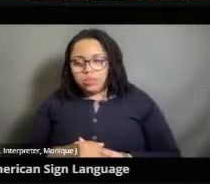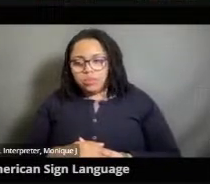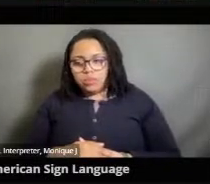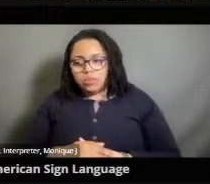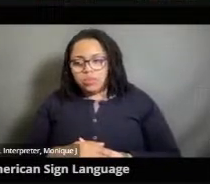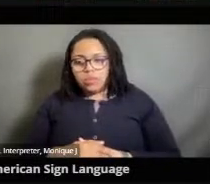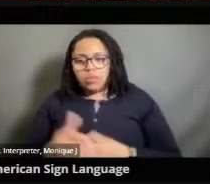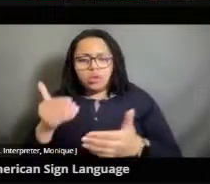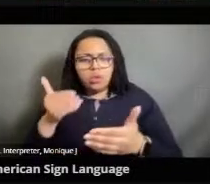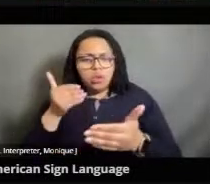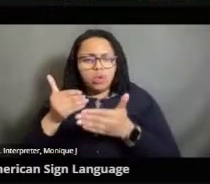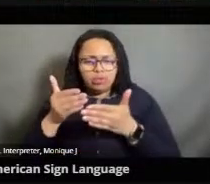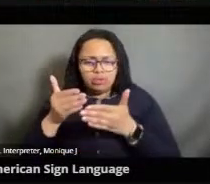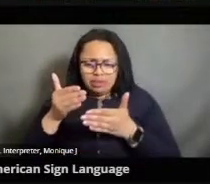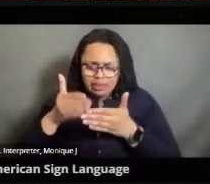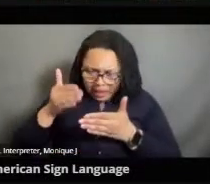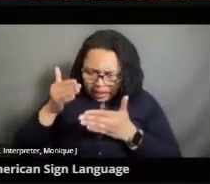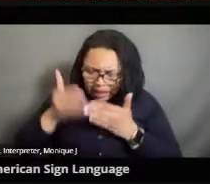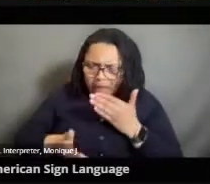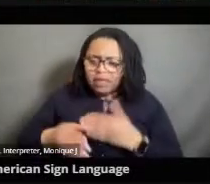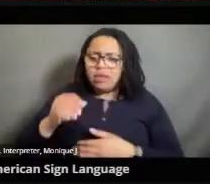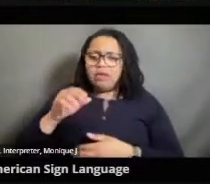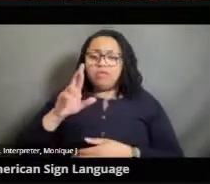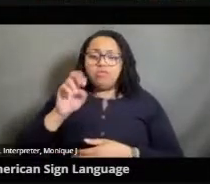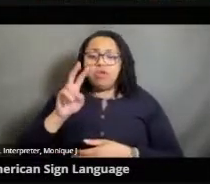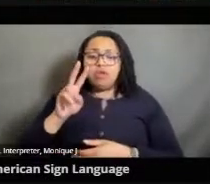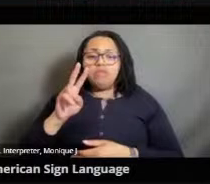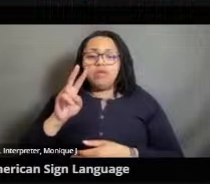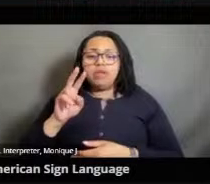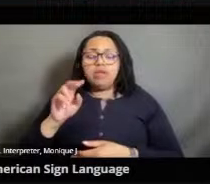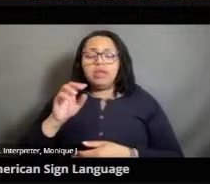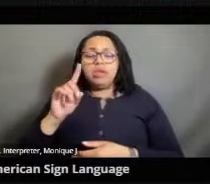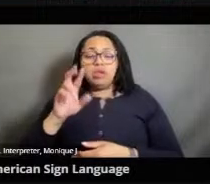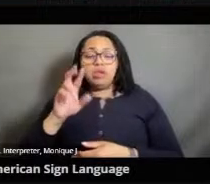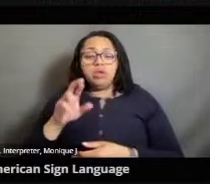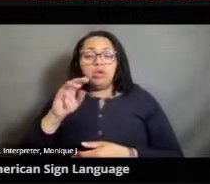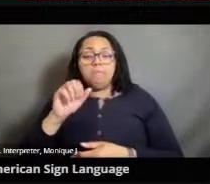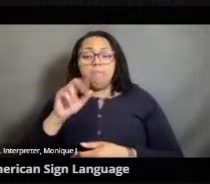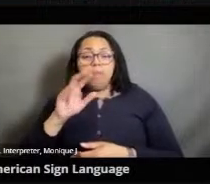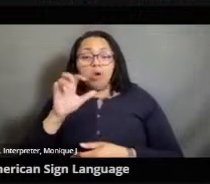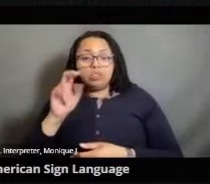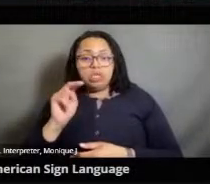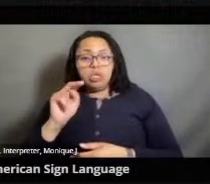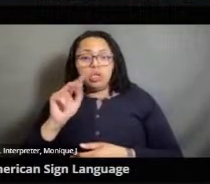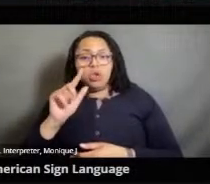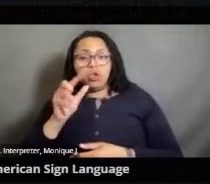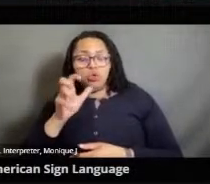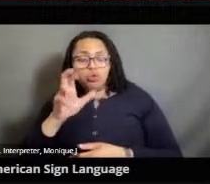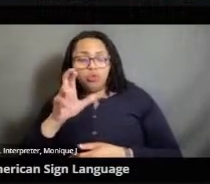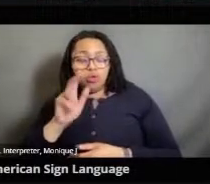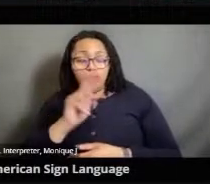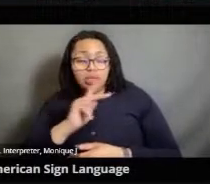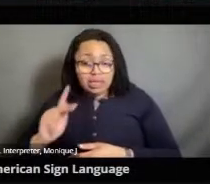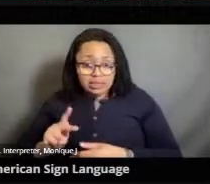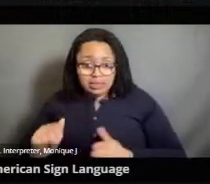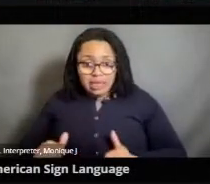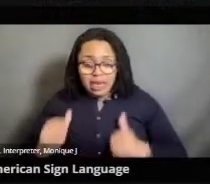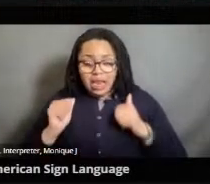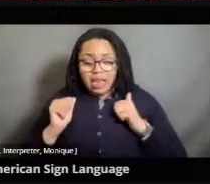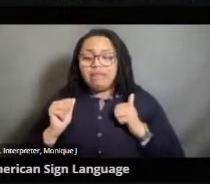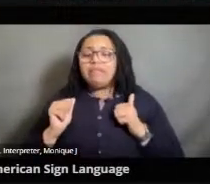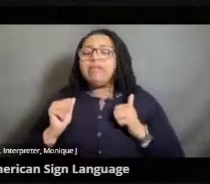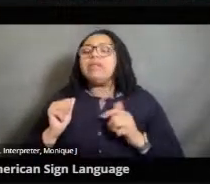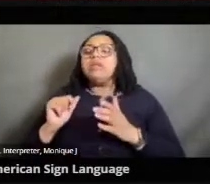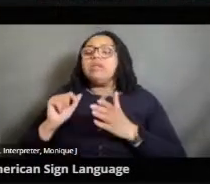Reverend Dr. Martin Luther King's life, in many of his speeches and his writings, he referred, and I say this